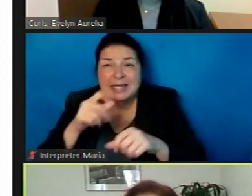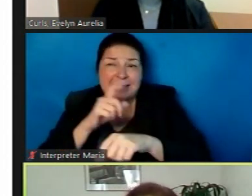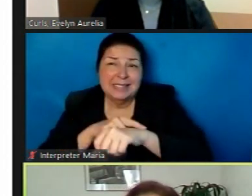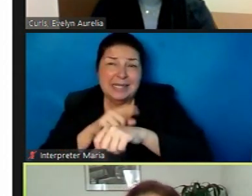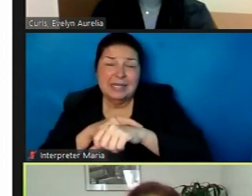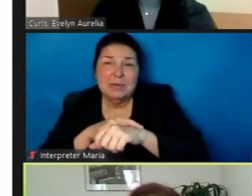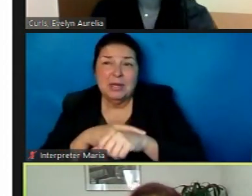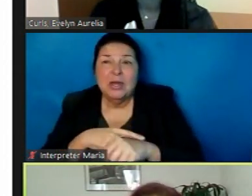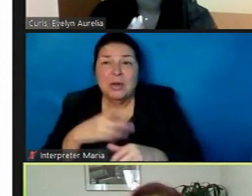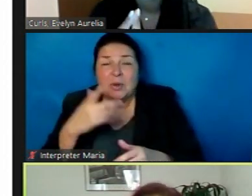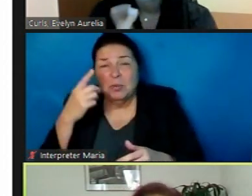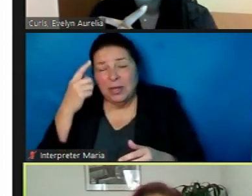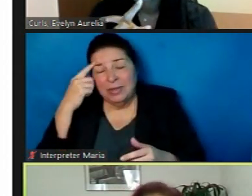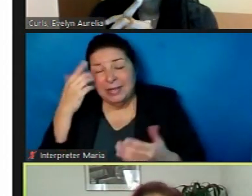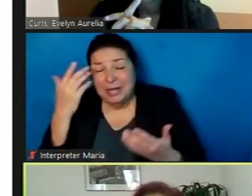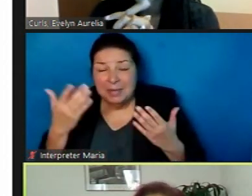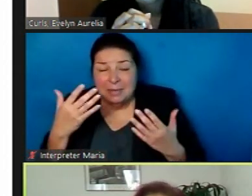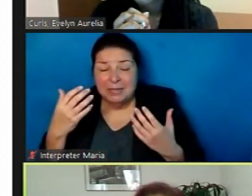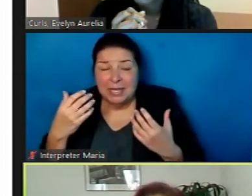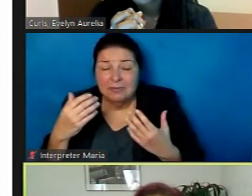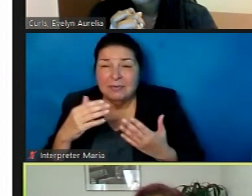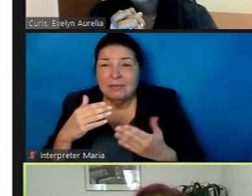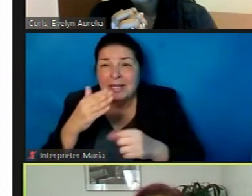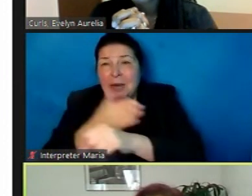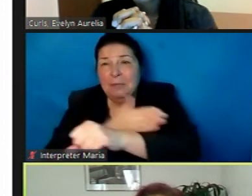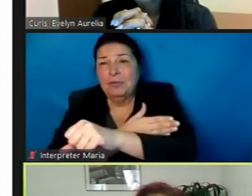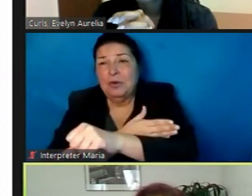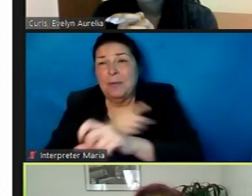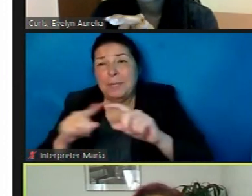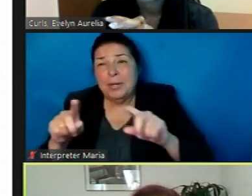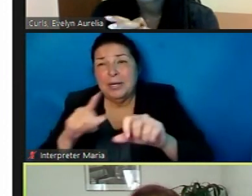they've recovered from COVID? Are there other long-term side